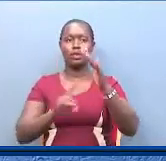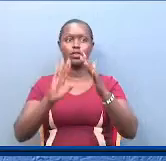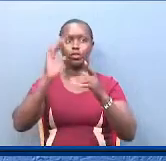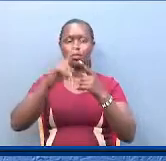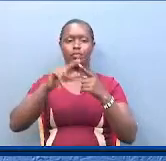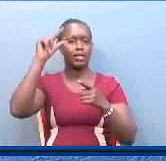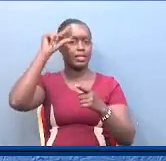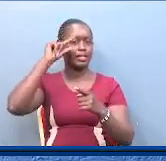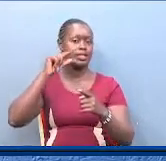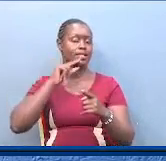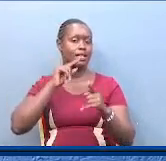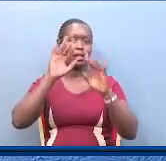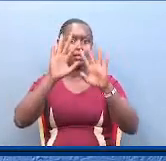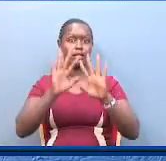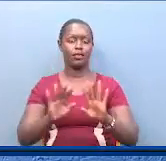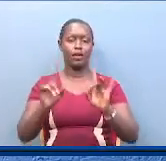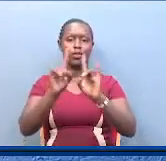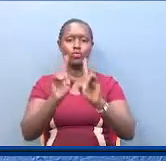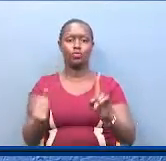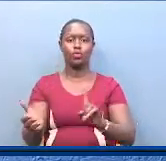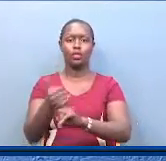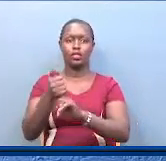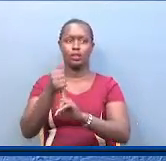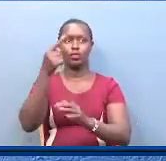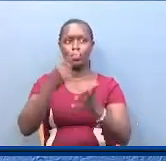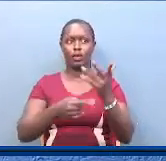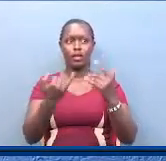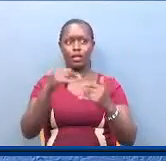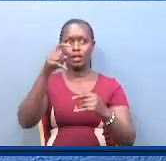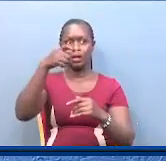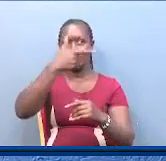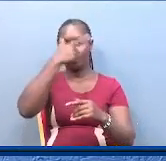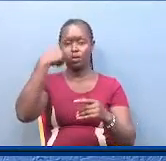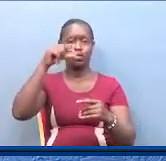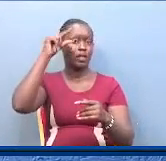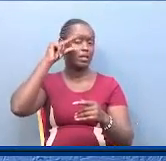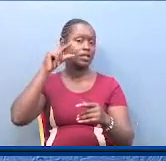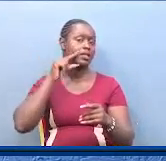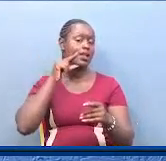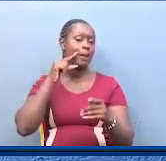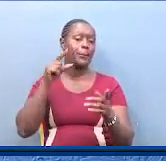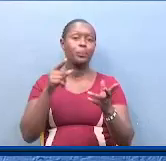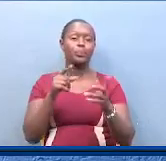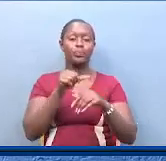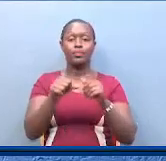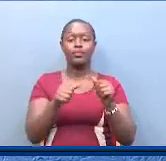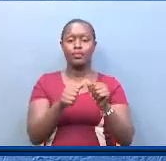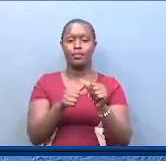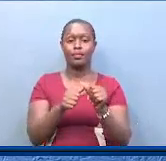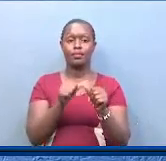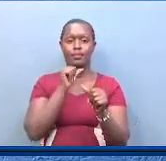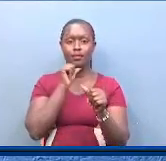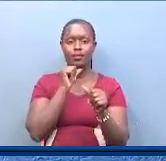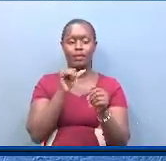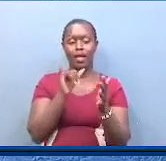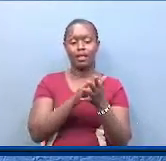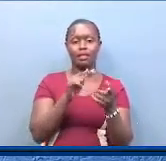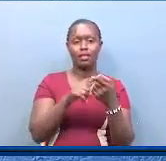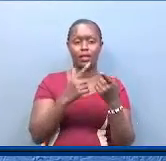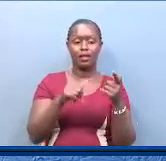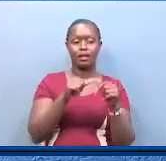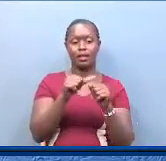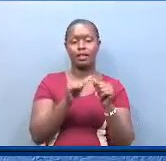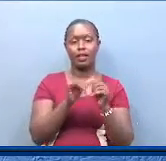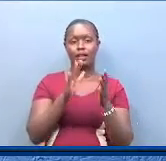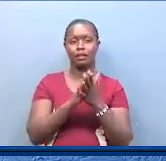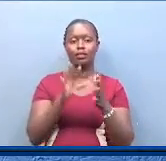gender sensitive, and they will achieve the necessary parity, because gender parity is not necessarily, you know, there's that leaning uh-huh. in